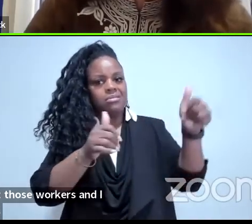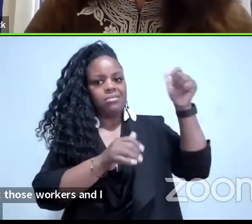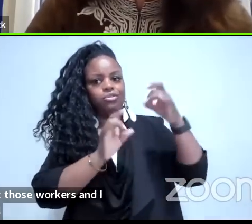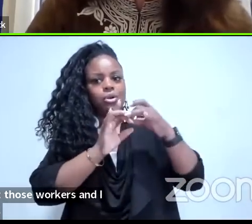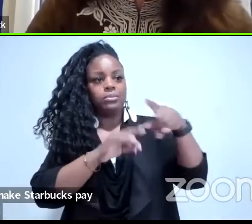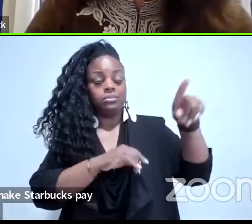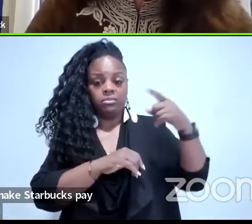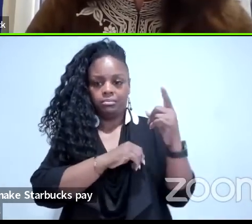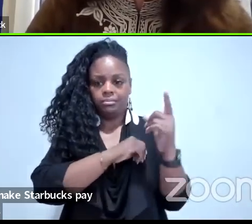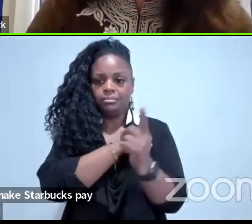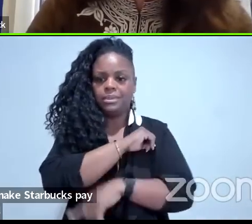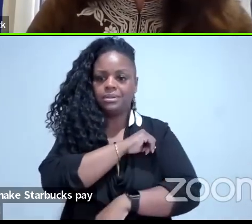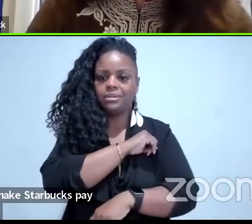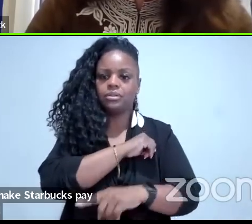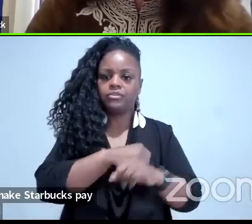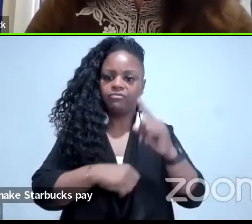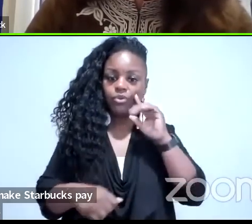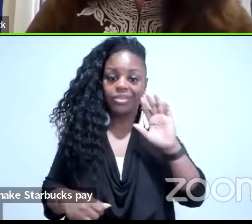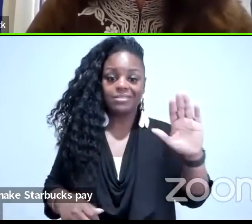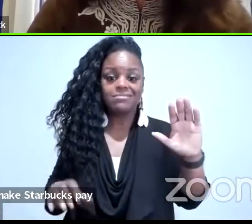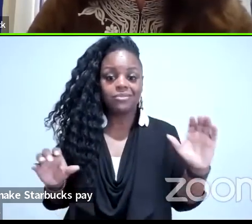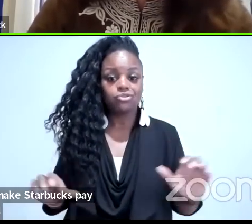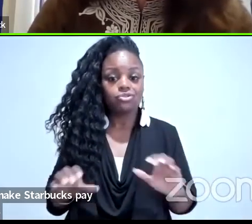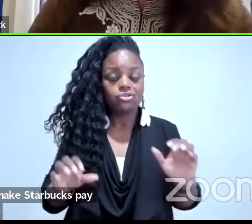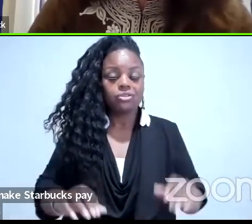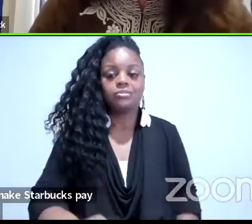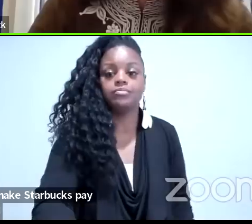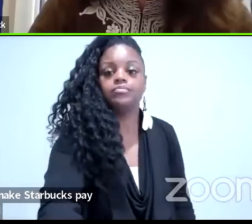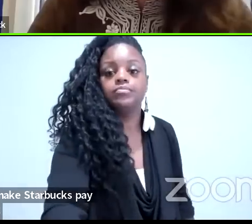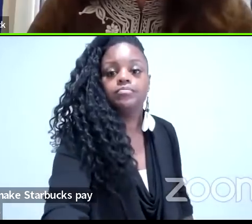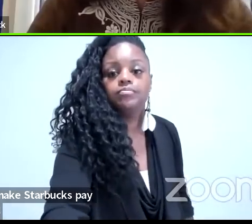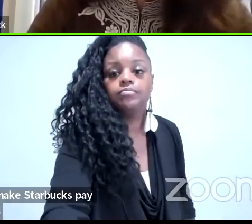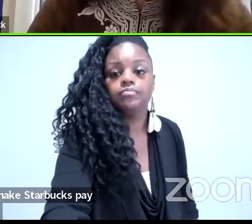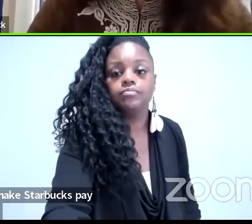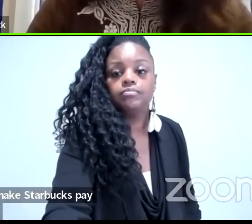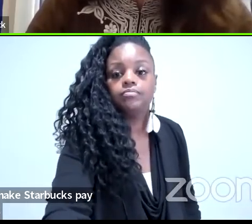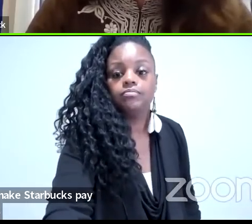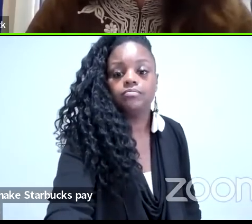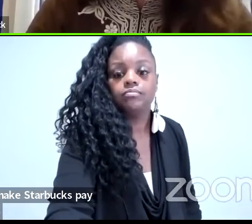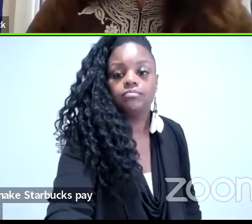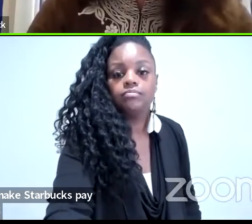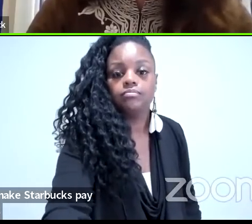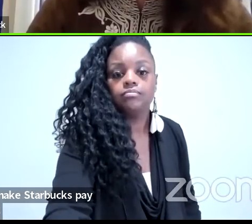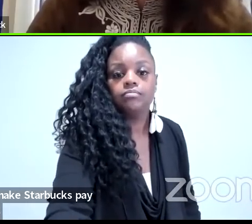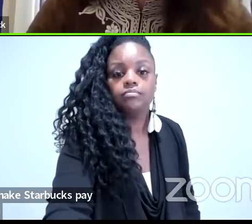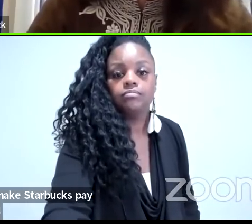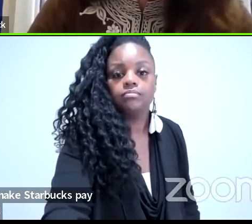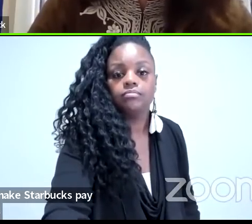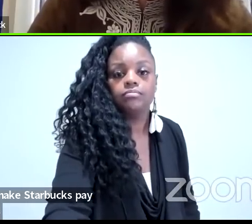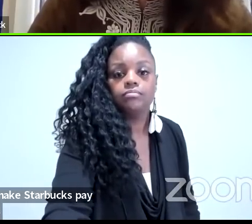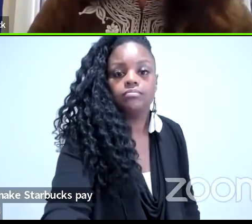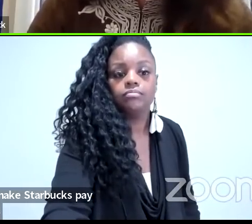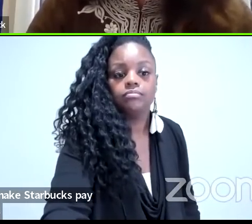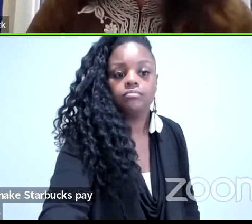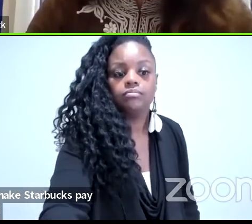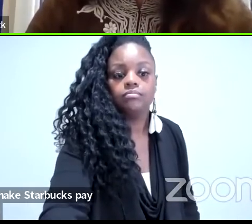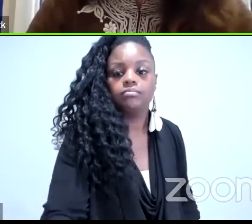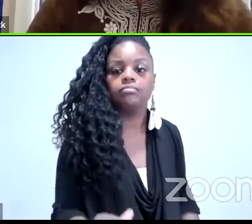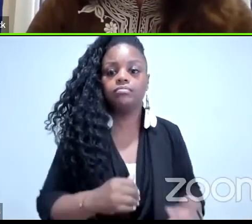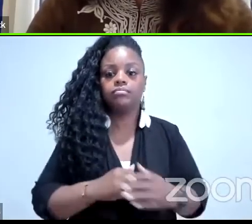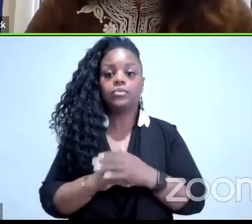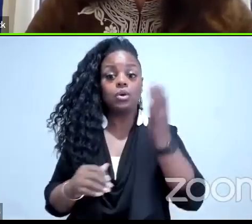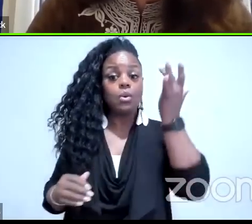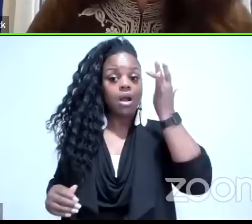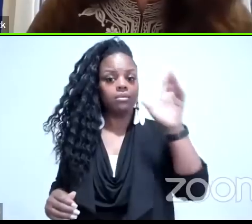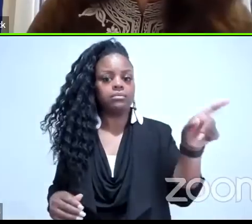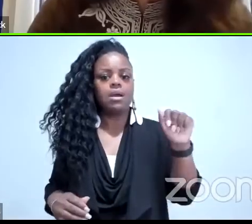only, I think, led an amazing campaign that really, you know, brought to the forefront that, you know, unions were going to